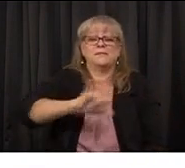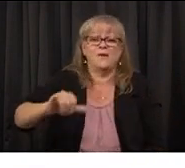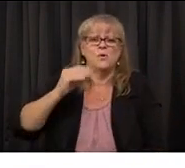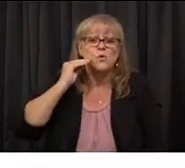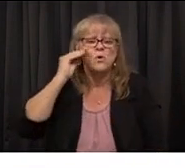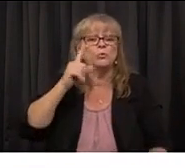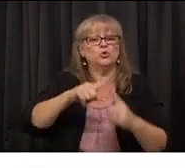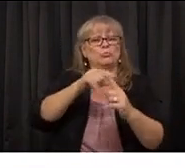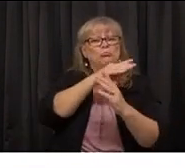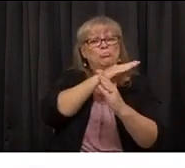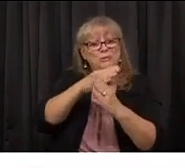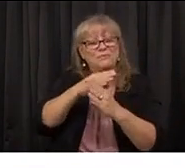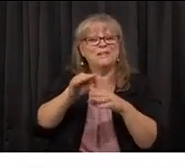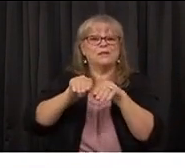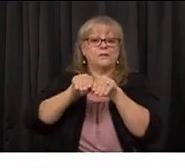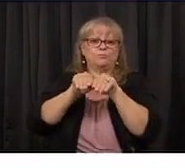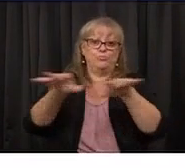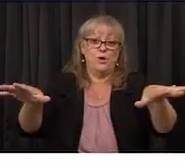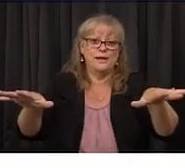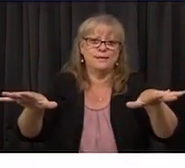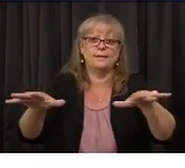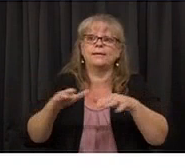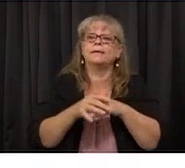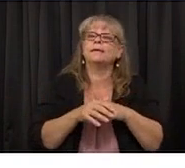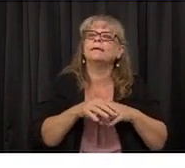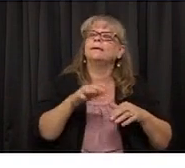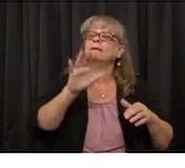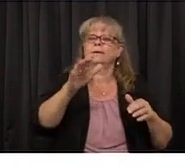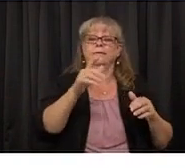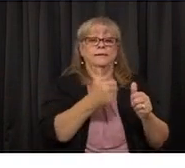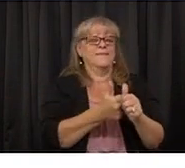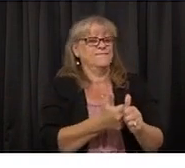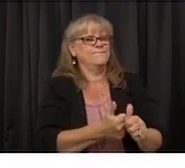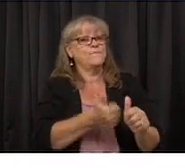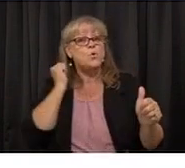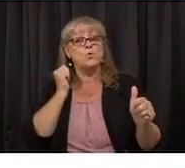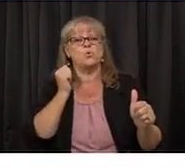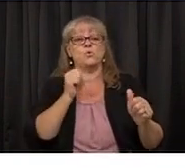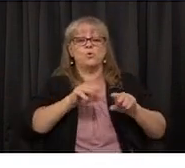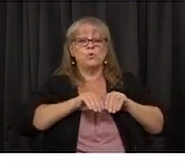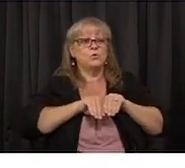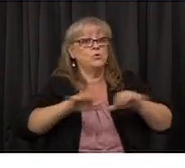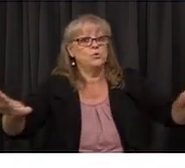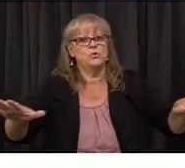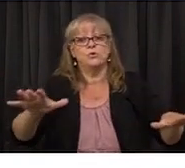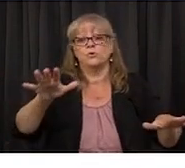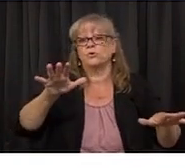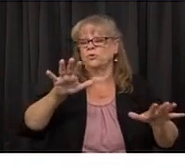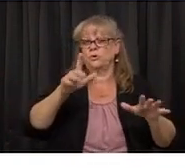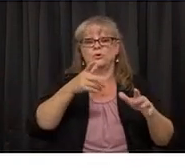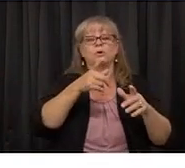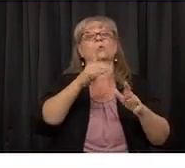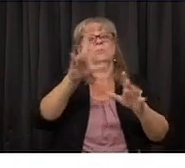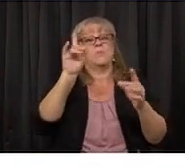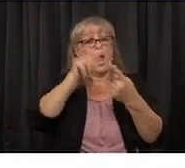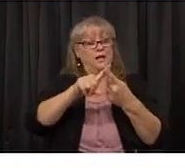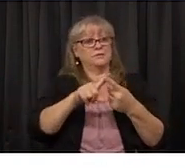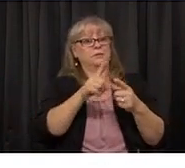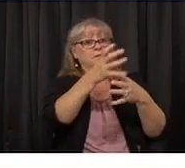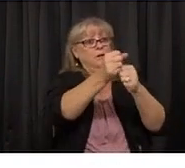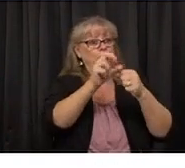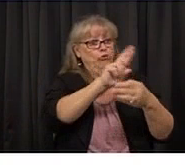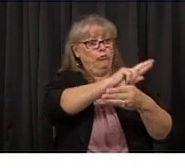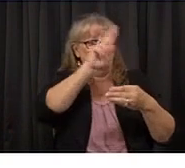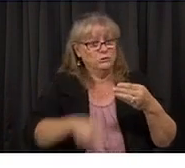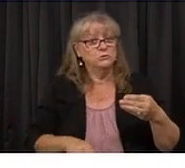more mild. You want to avoid infecting others while you are waiting, and conduct yourself as if you are contagious with the